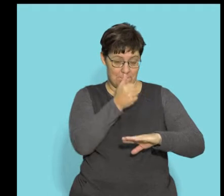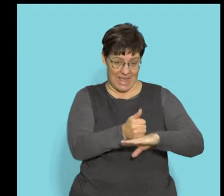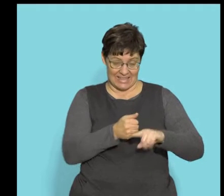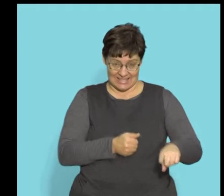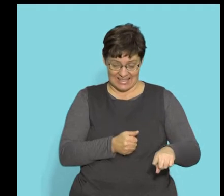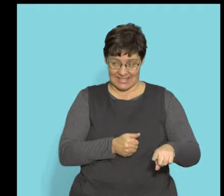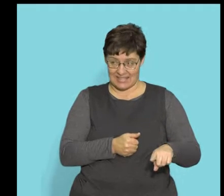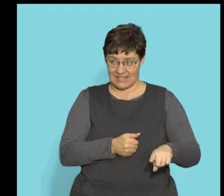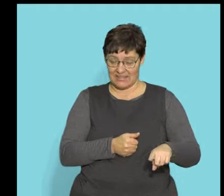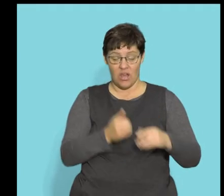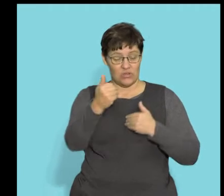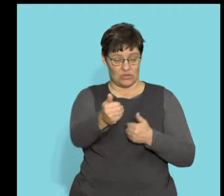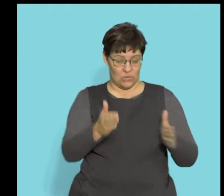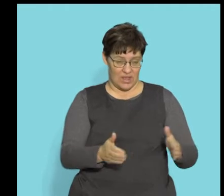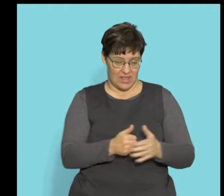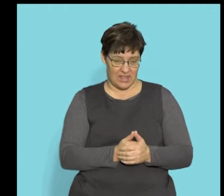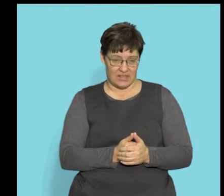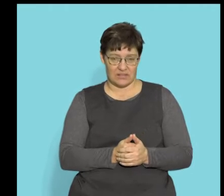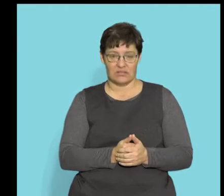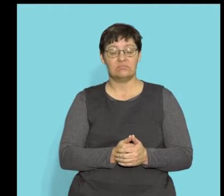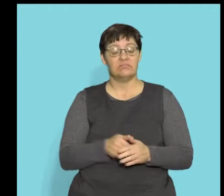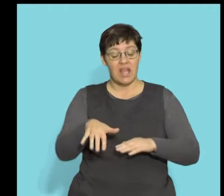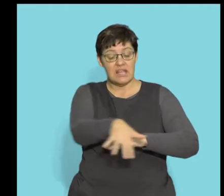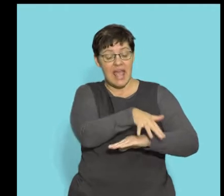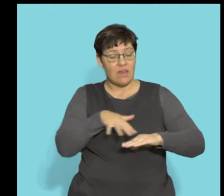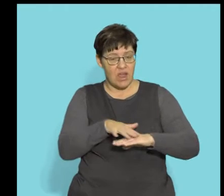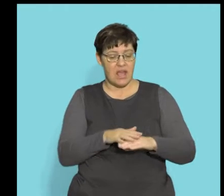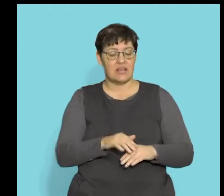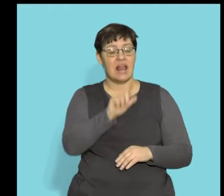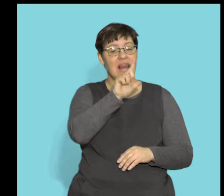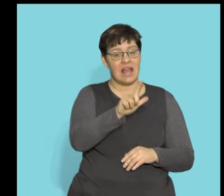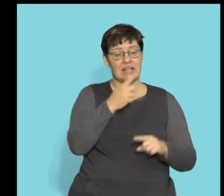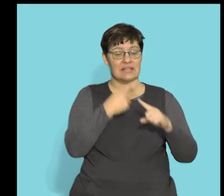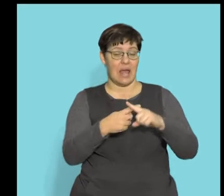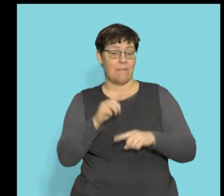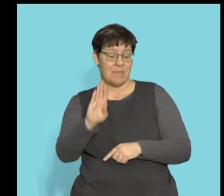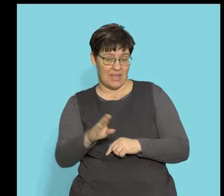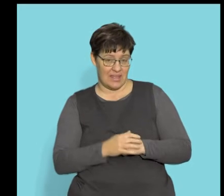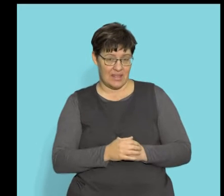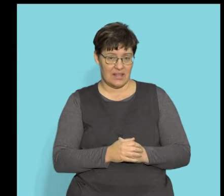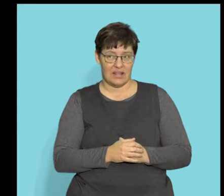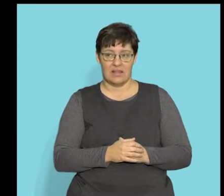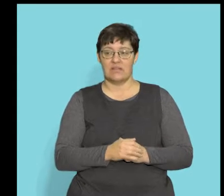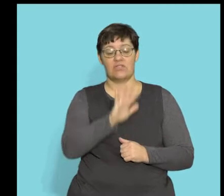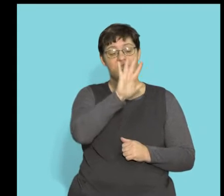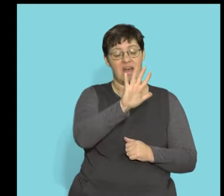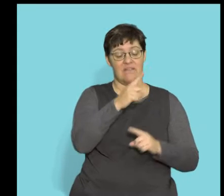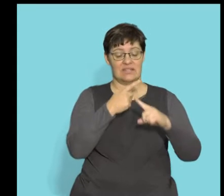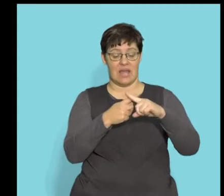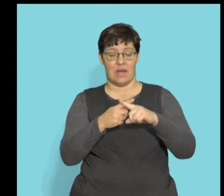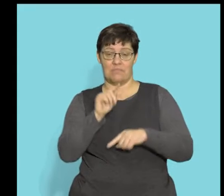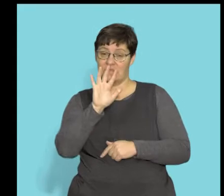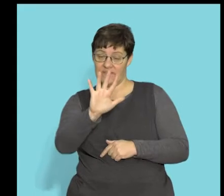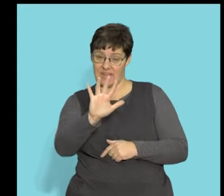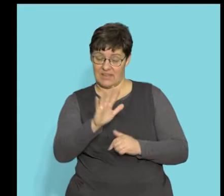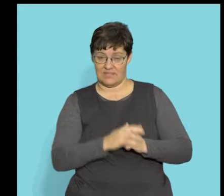of the base, and I've got a square base, and the area of a square is length times breadth, so it's going to be